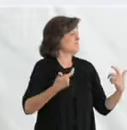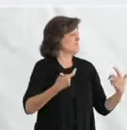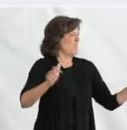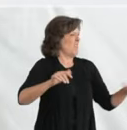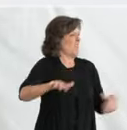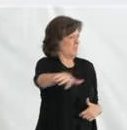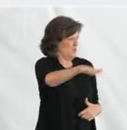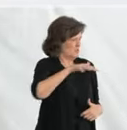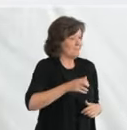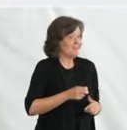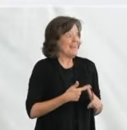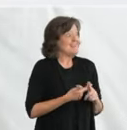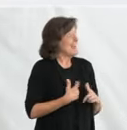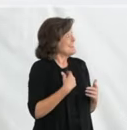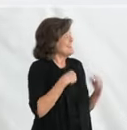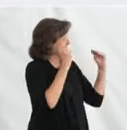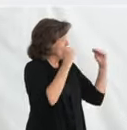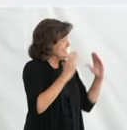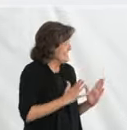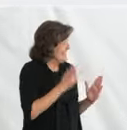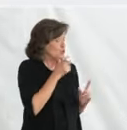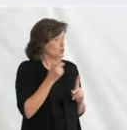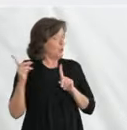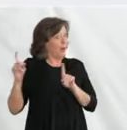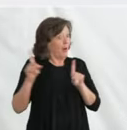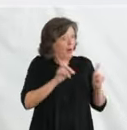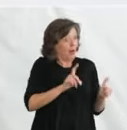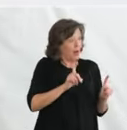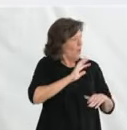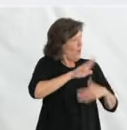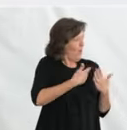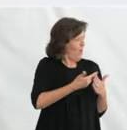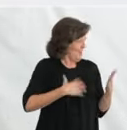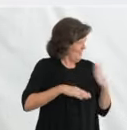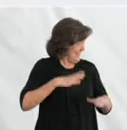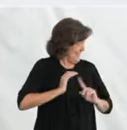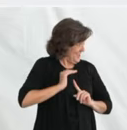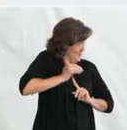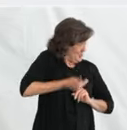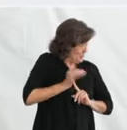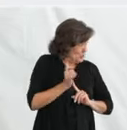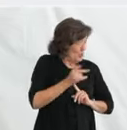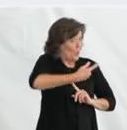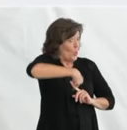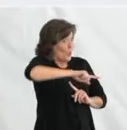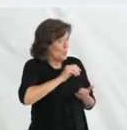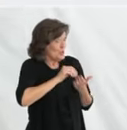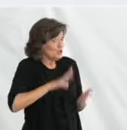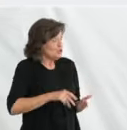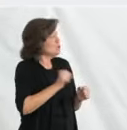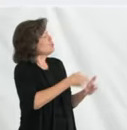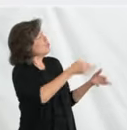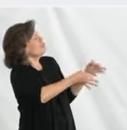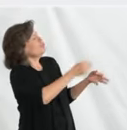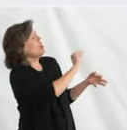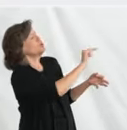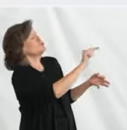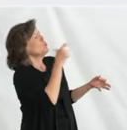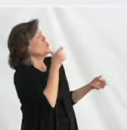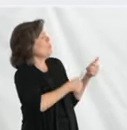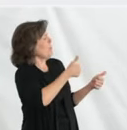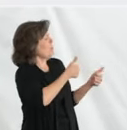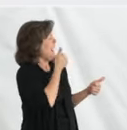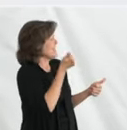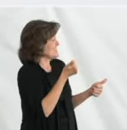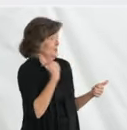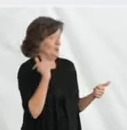have costumes on, and we students were going to get to judge which teacher had the best costume. And this blew us away, because we were kids,